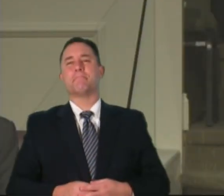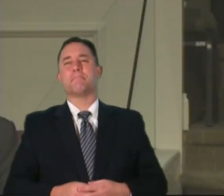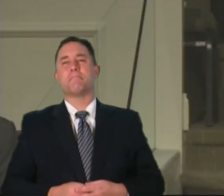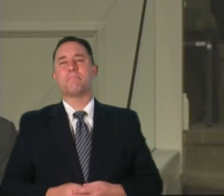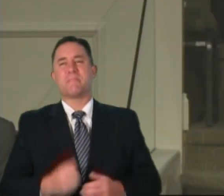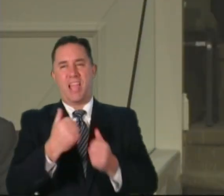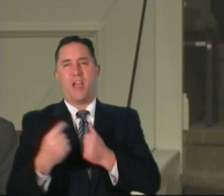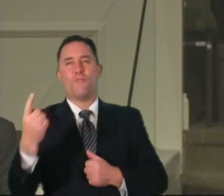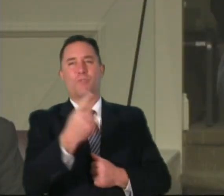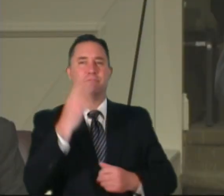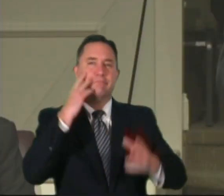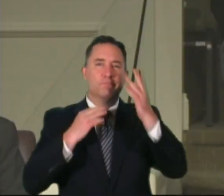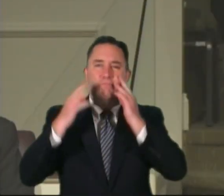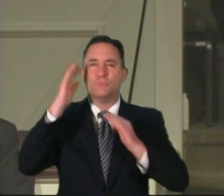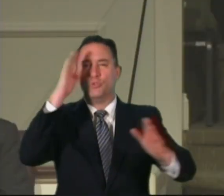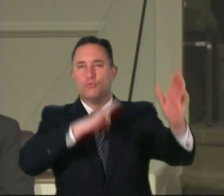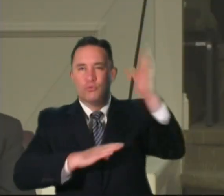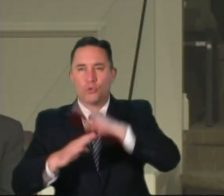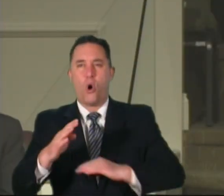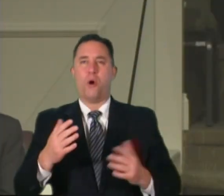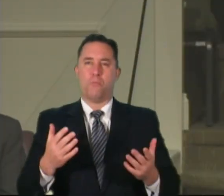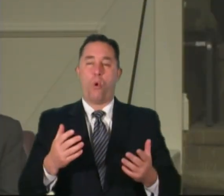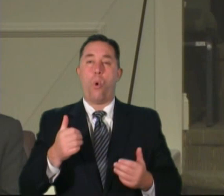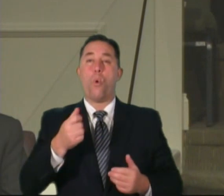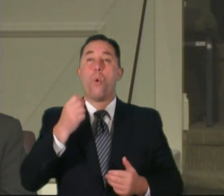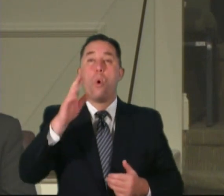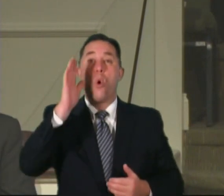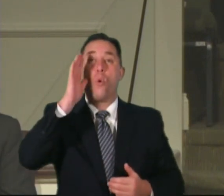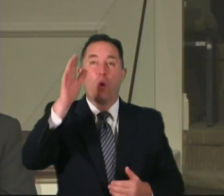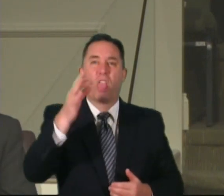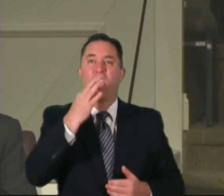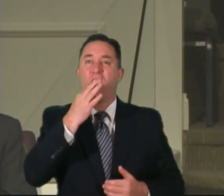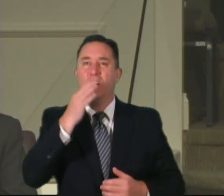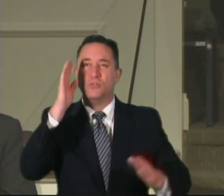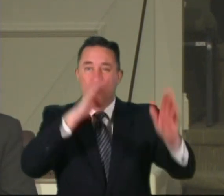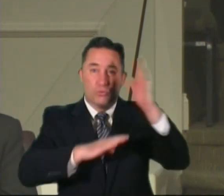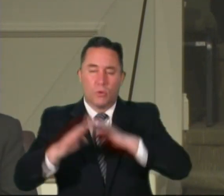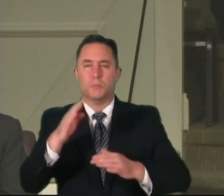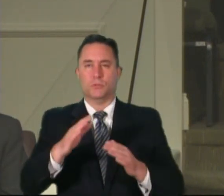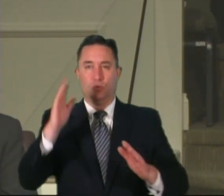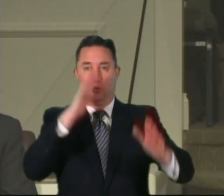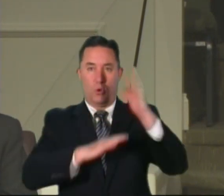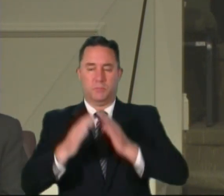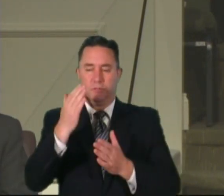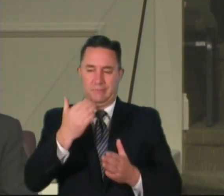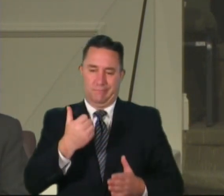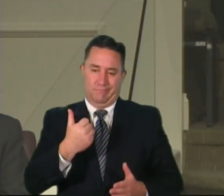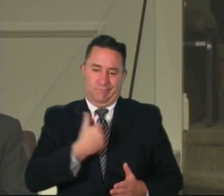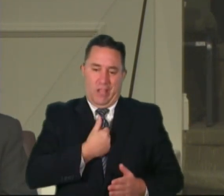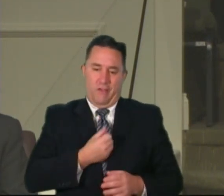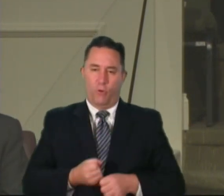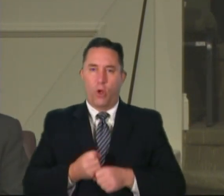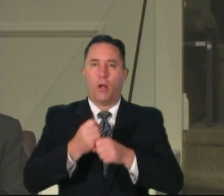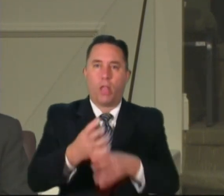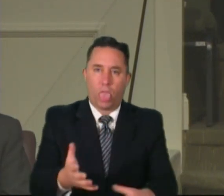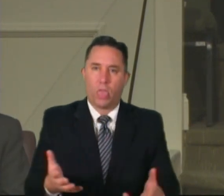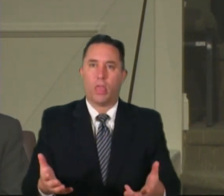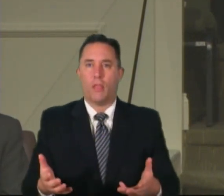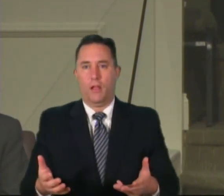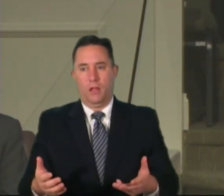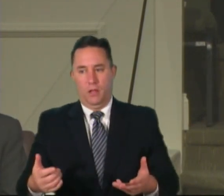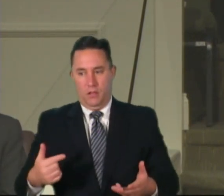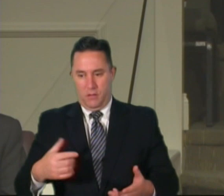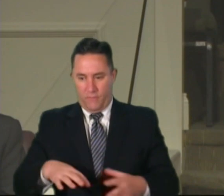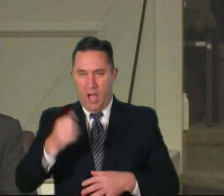Everybody is going through a storm, has gone through a storm, or you're going into one. Some storms are self-inflicted. I give them to myself, and I